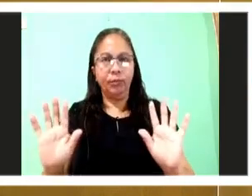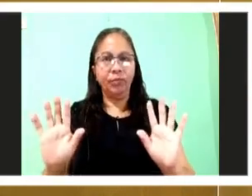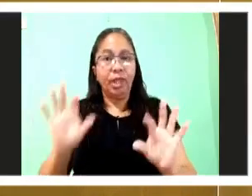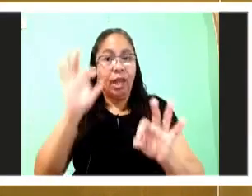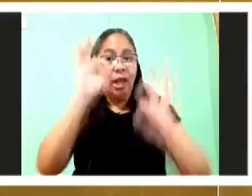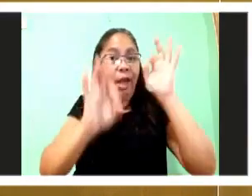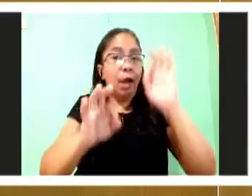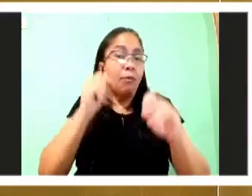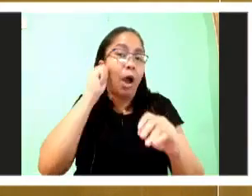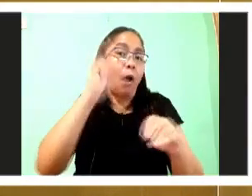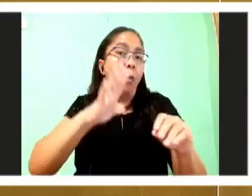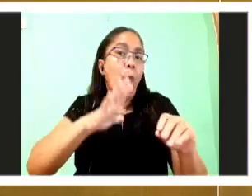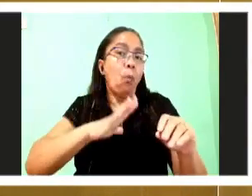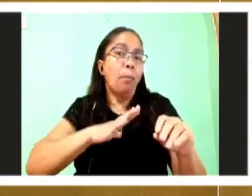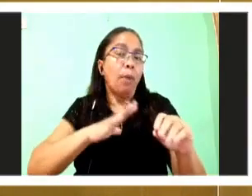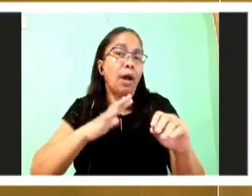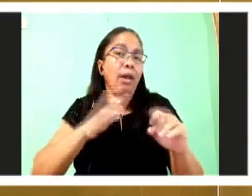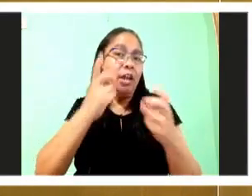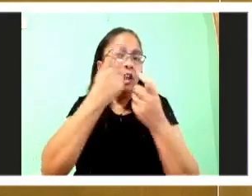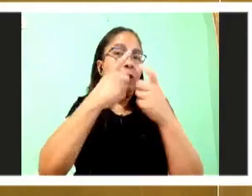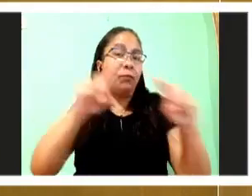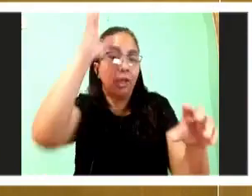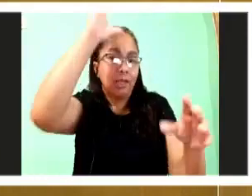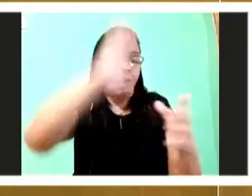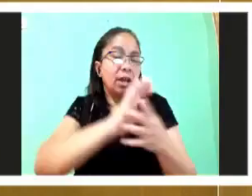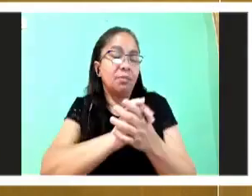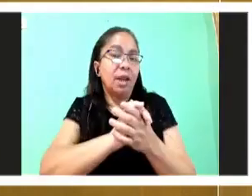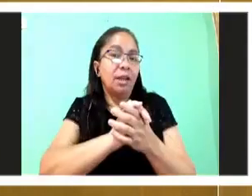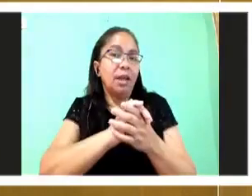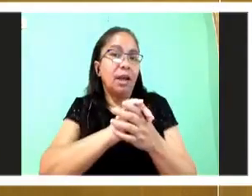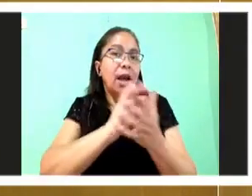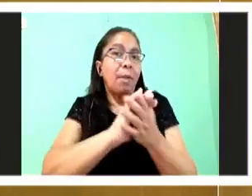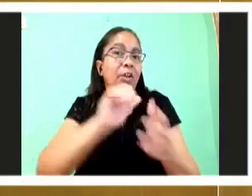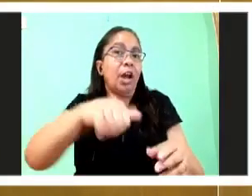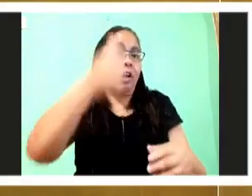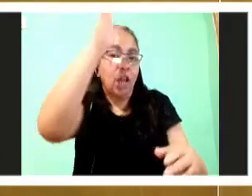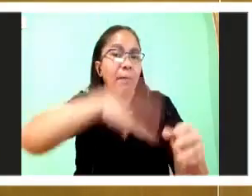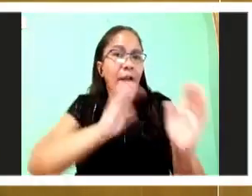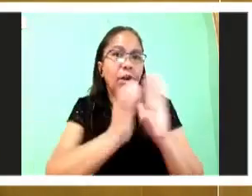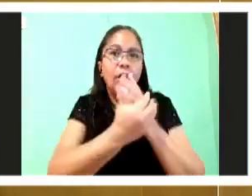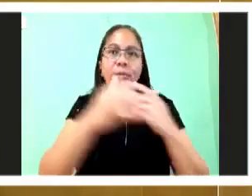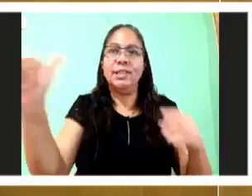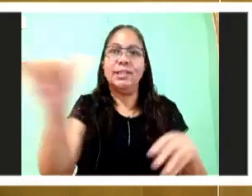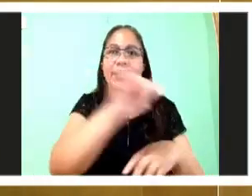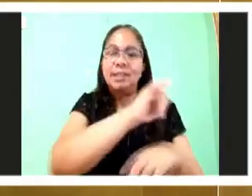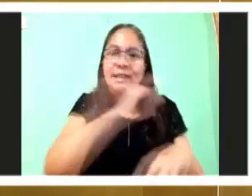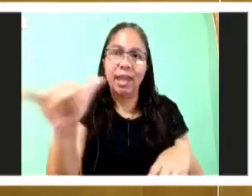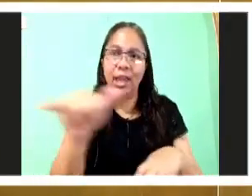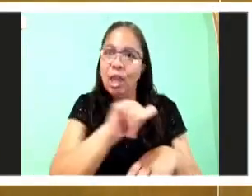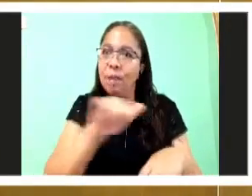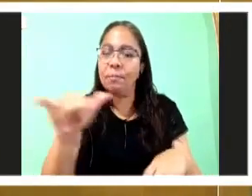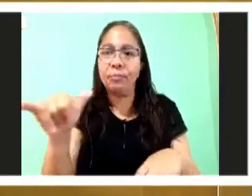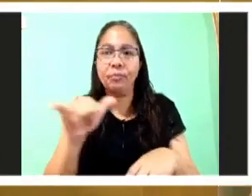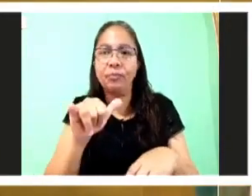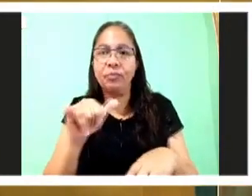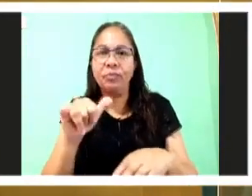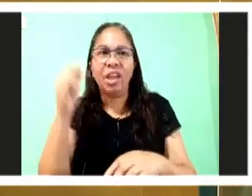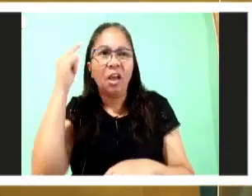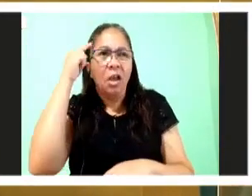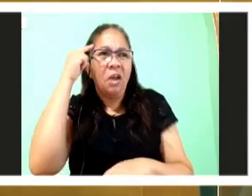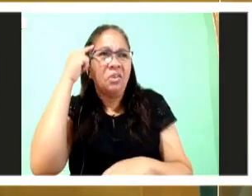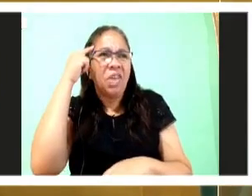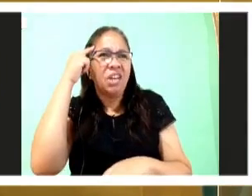woman divorces her husband and marries another, she is guilty of adultery too. The thought of a woman divorcing her